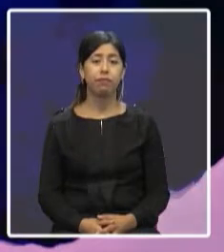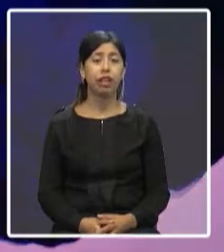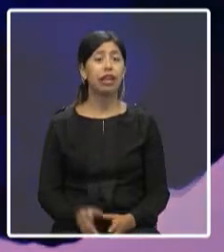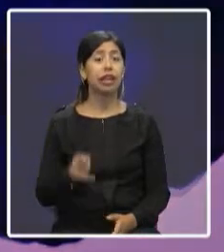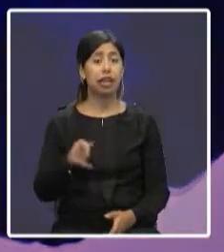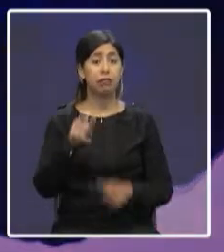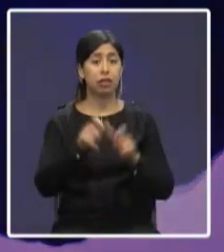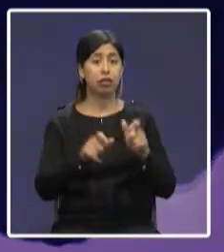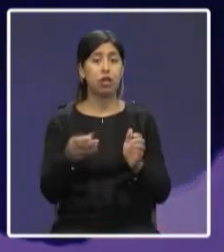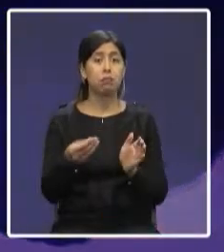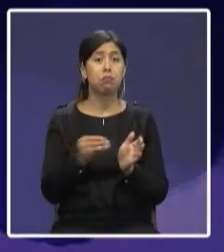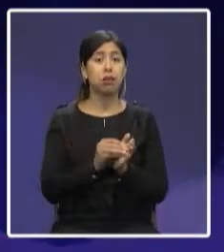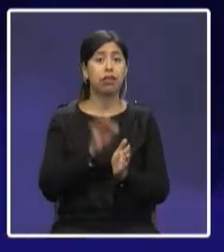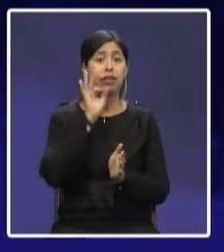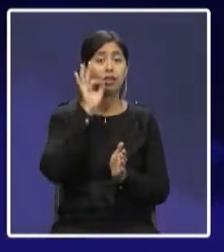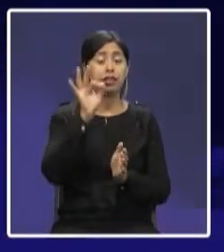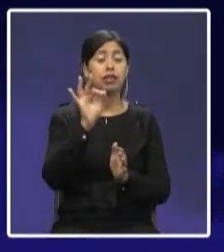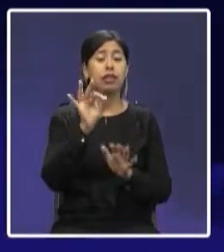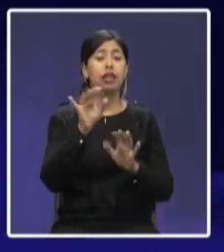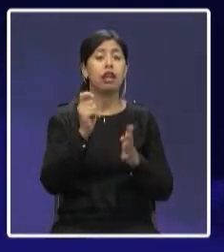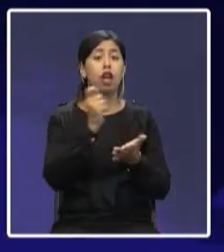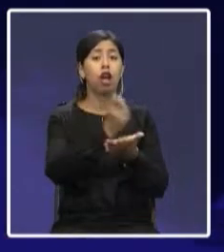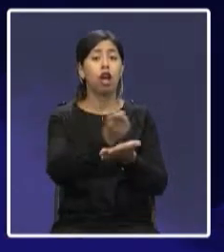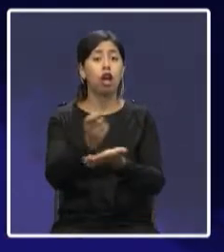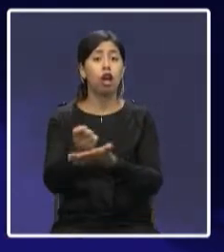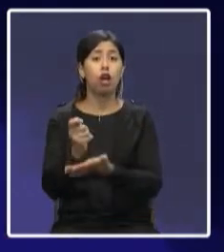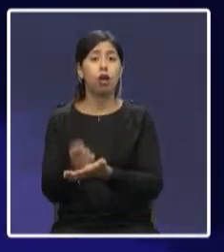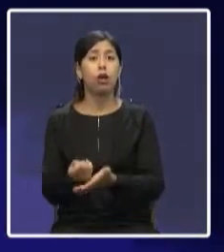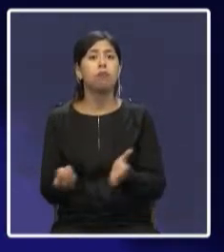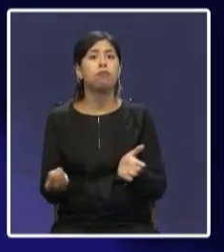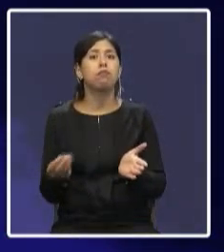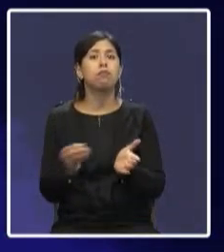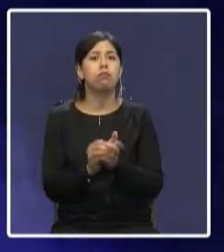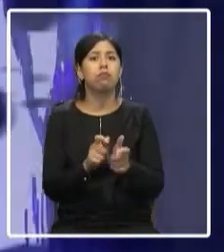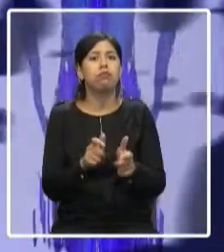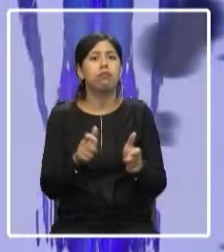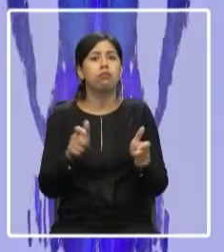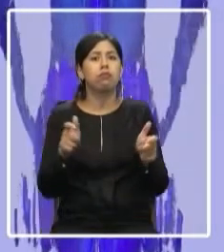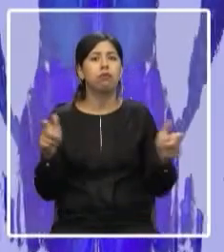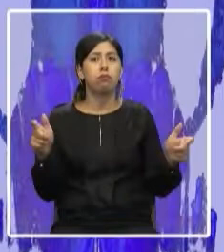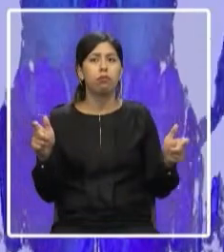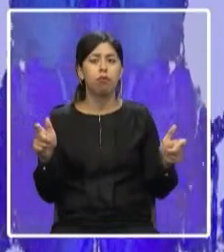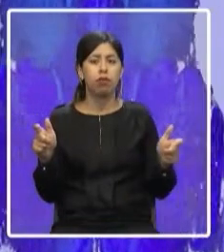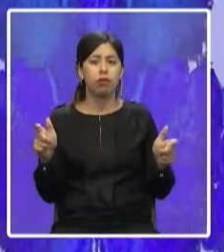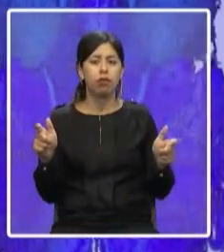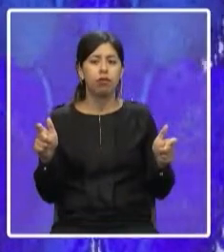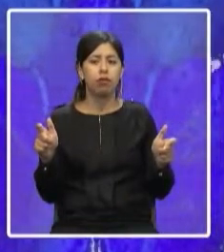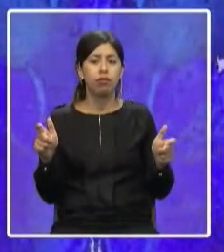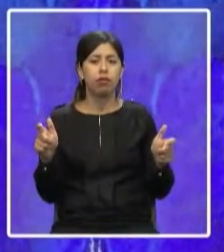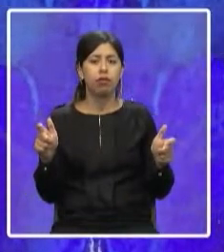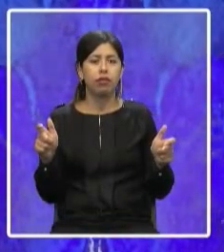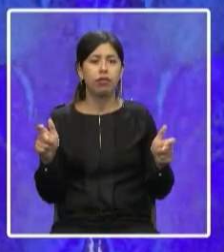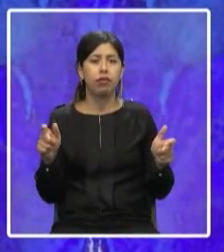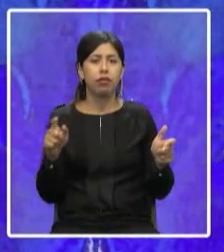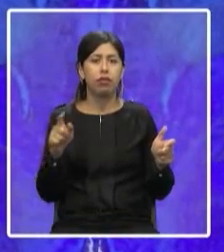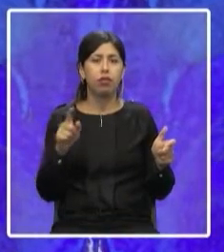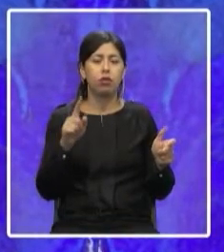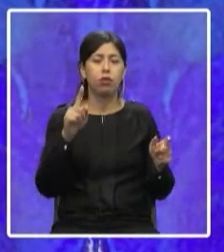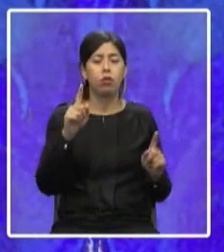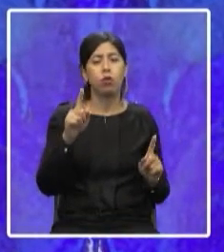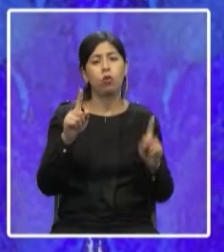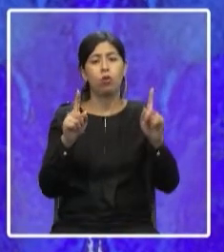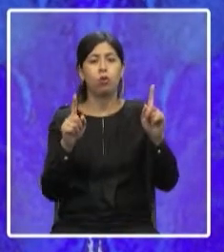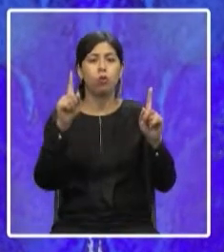with those increases, and that creates a lot of demand and therefore tends to create work. So one reason we don't run out of work, run out of jobs, is